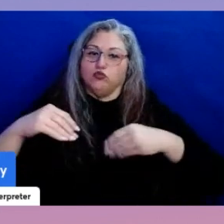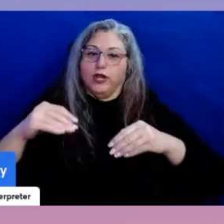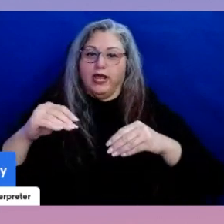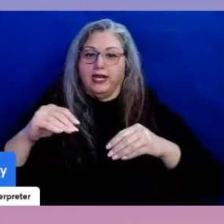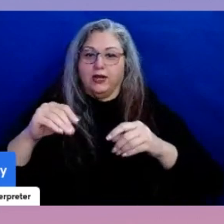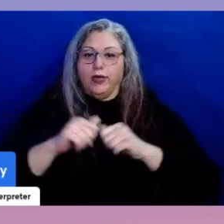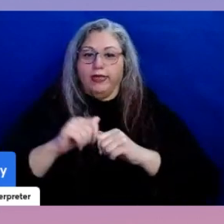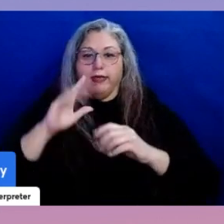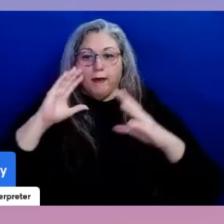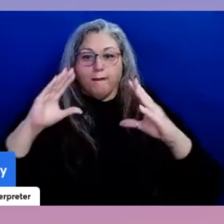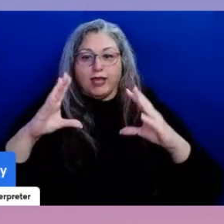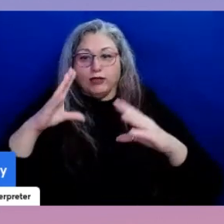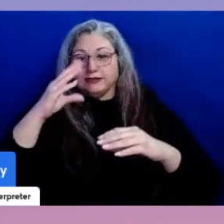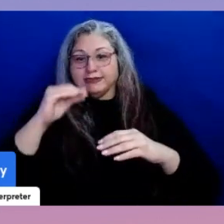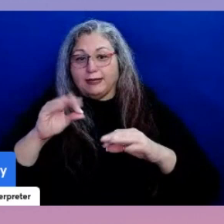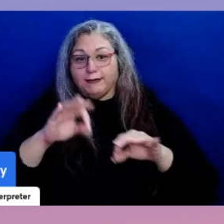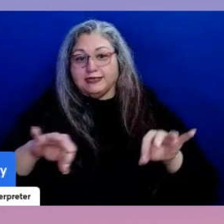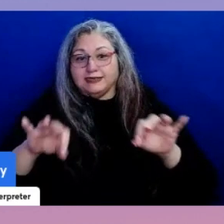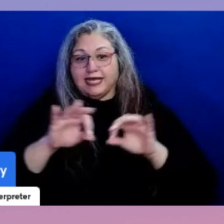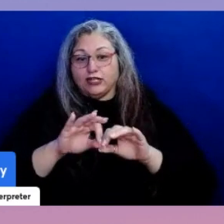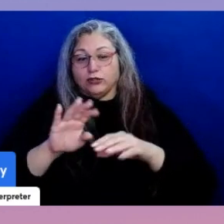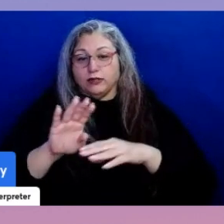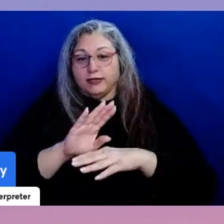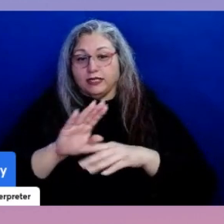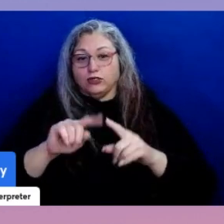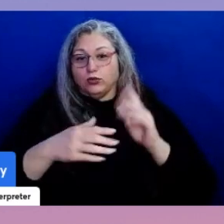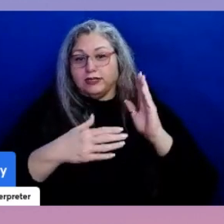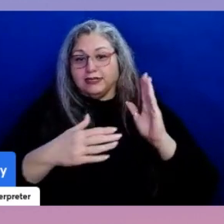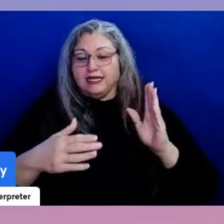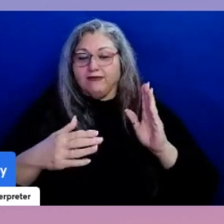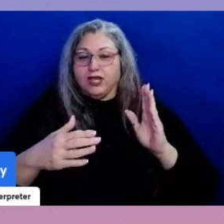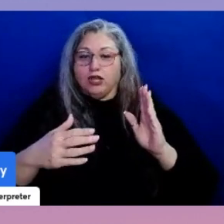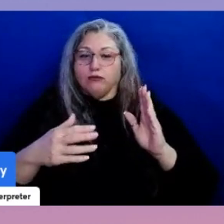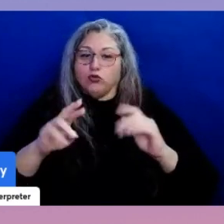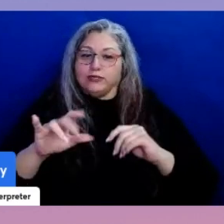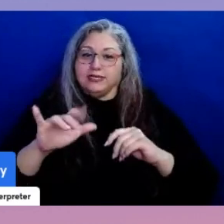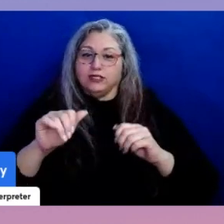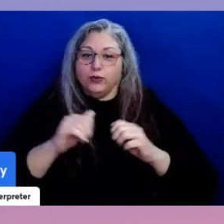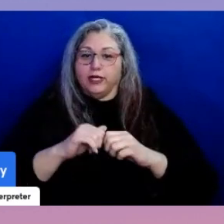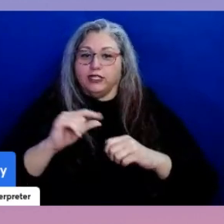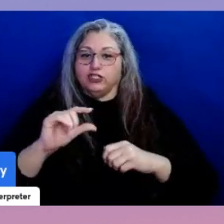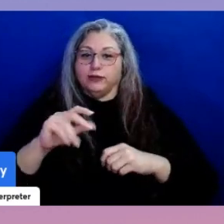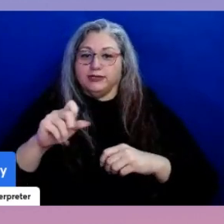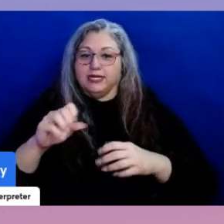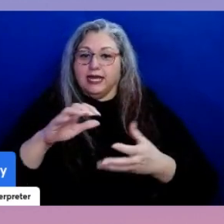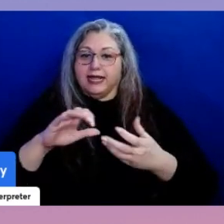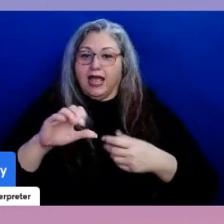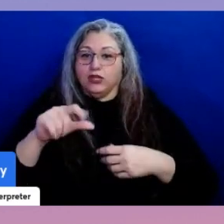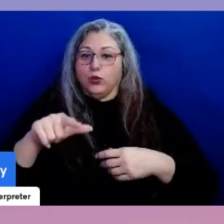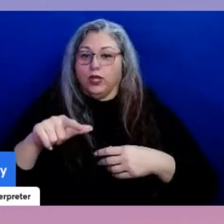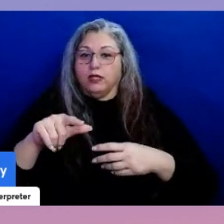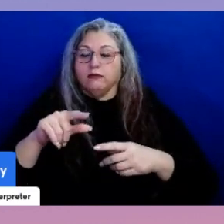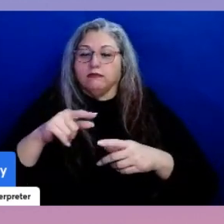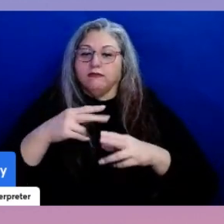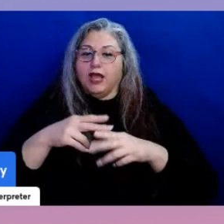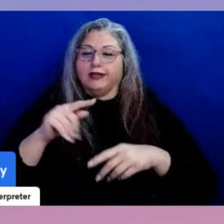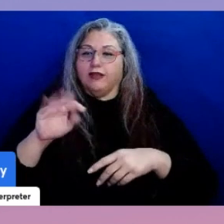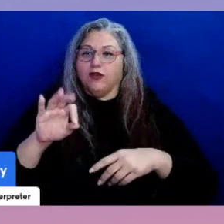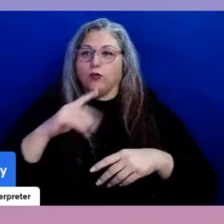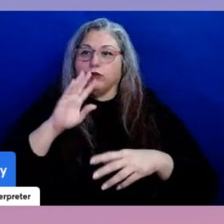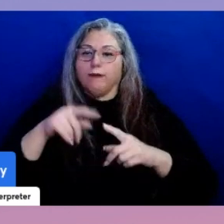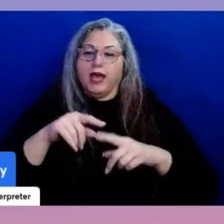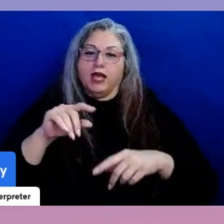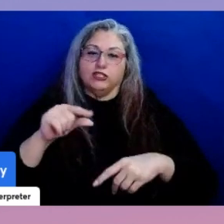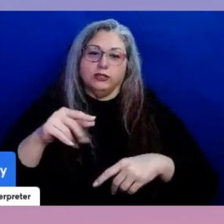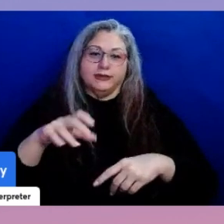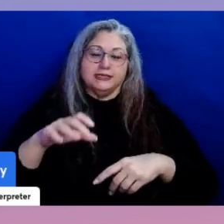industry to deliver resiliency with GCP Cloud SQL via Terraform. We'll discuss what GCP's Cloud SQL offering looks